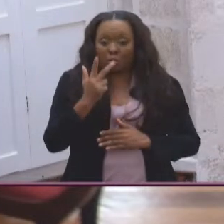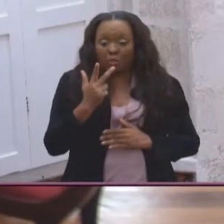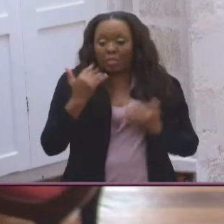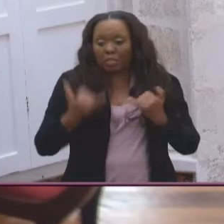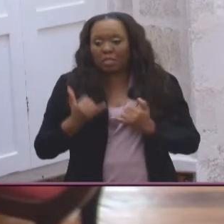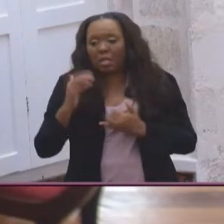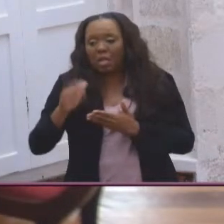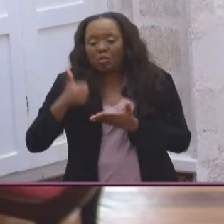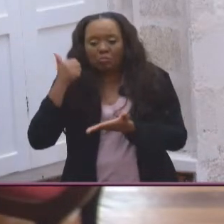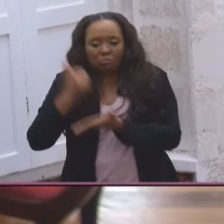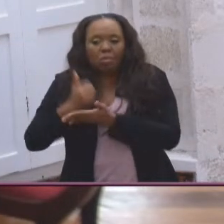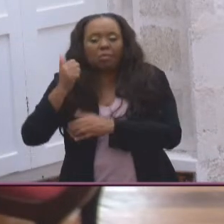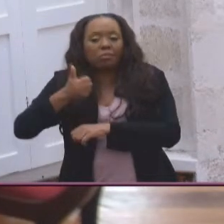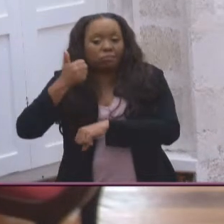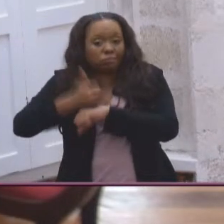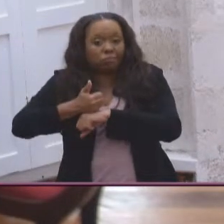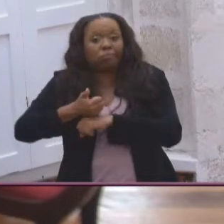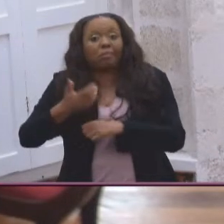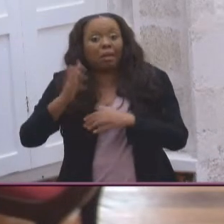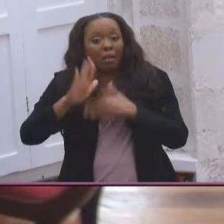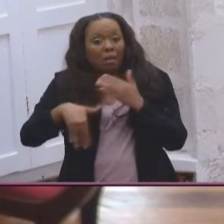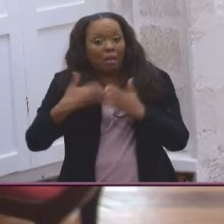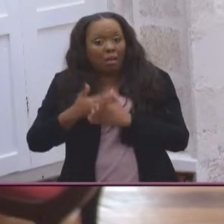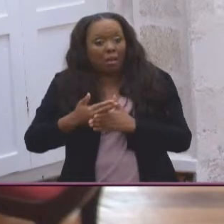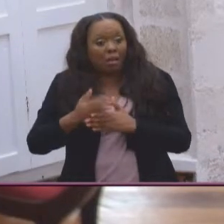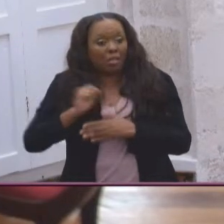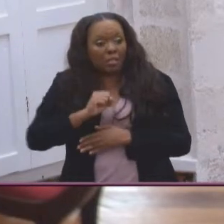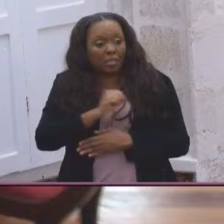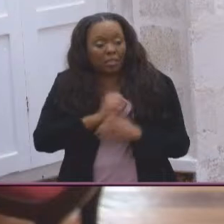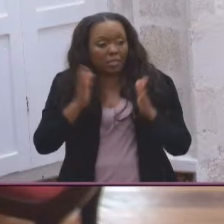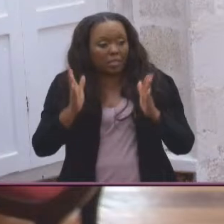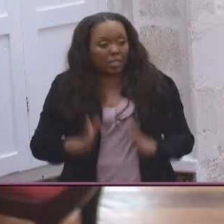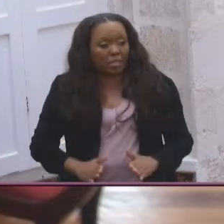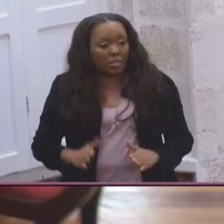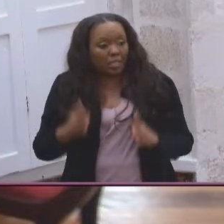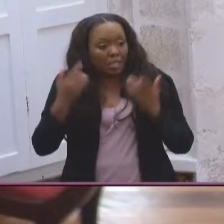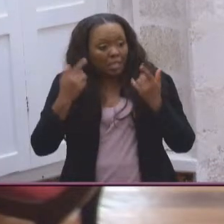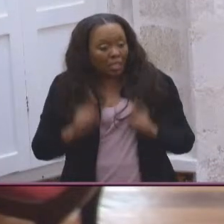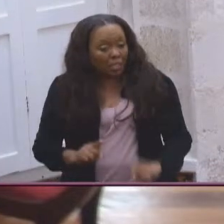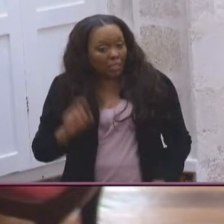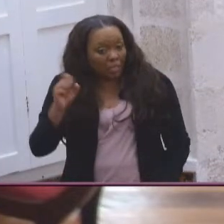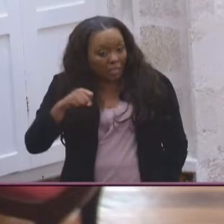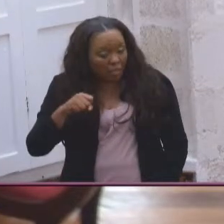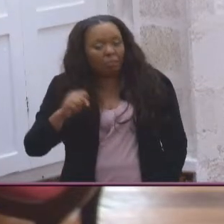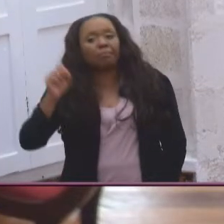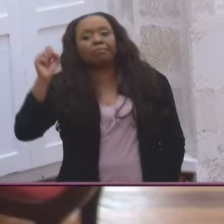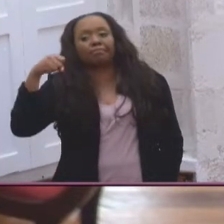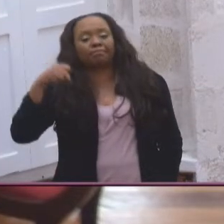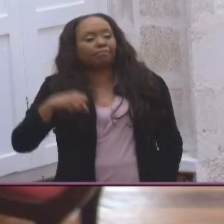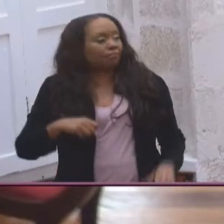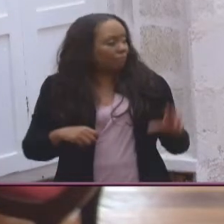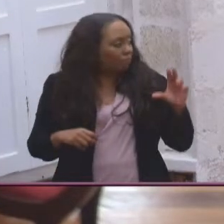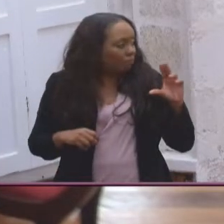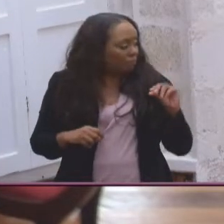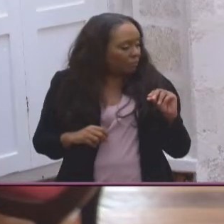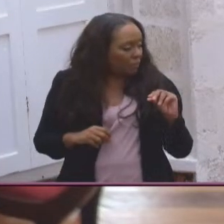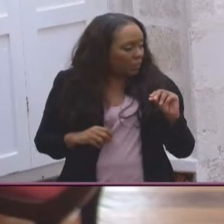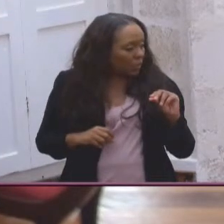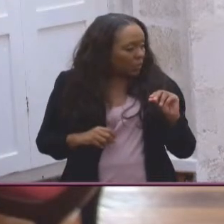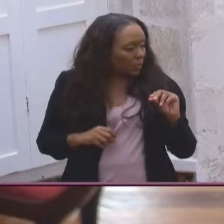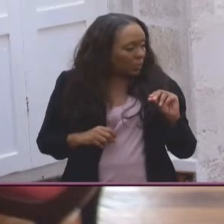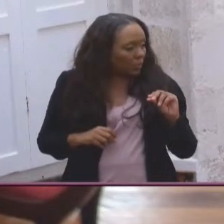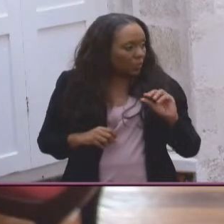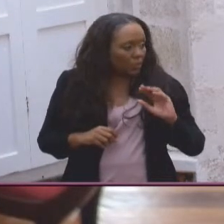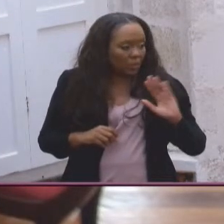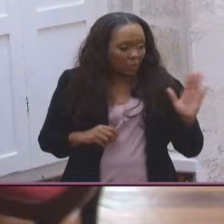now stand part. Will all honourable senators in favour please say aye? Aye. Those against, would you please say